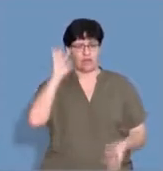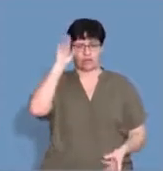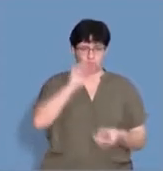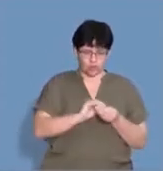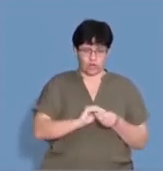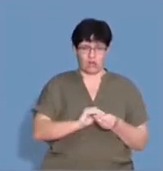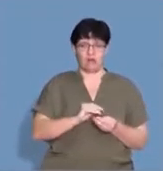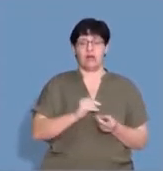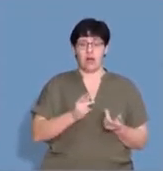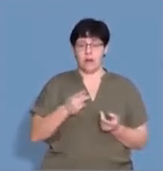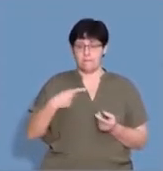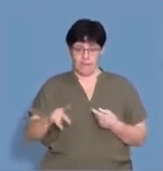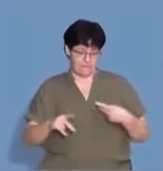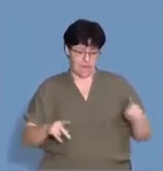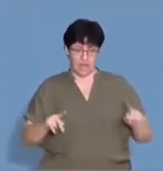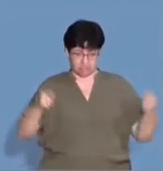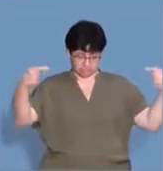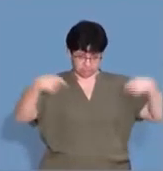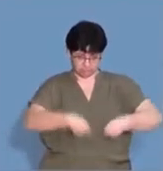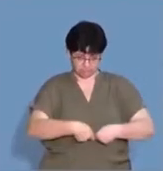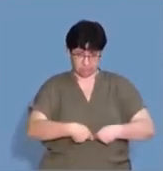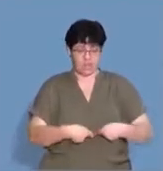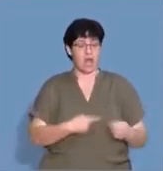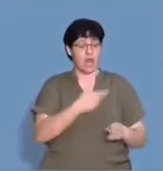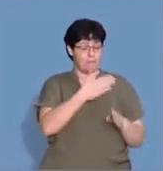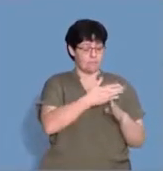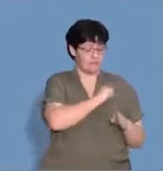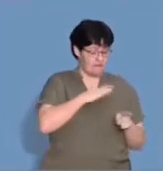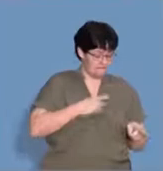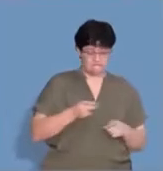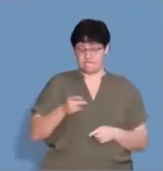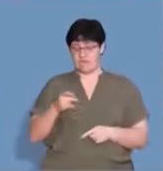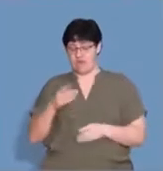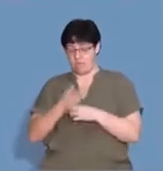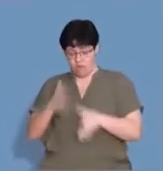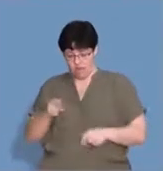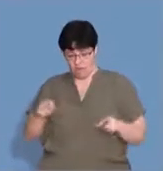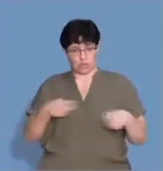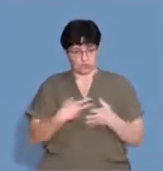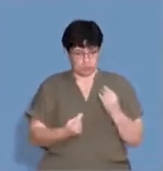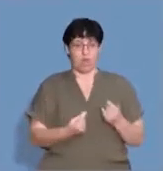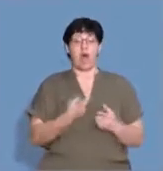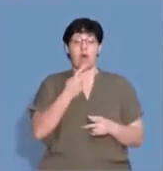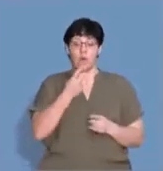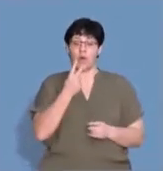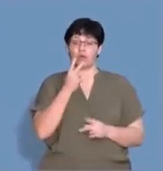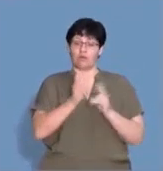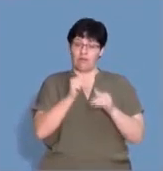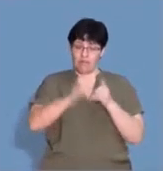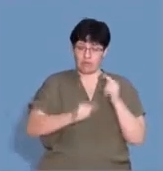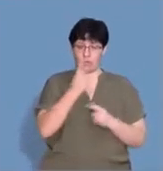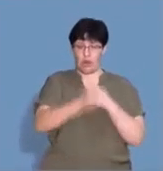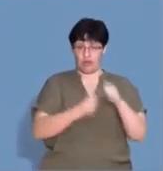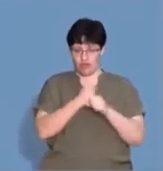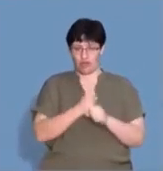total paid by both of them. We've done the employer, we've done the employee, and we've done a period of 1 year. So I should get